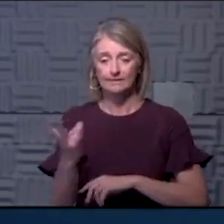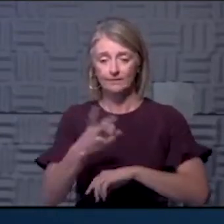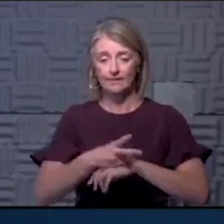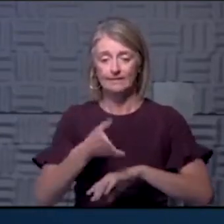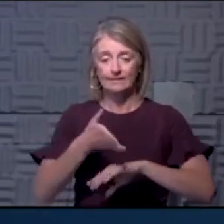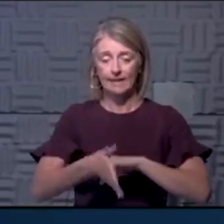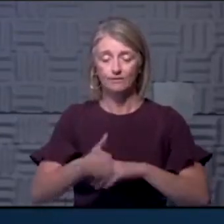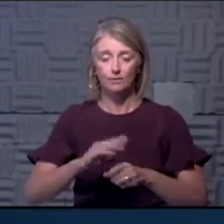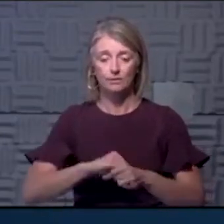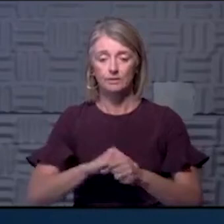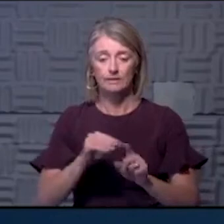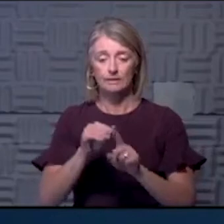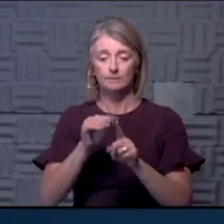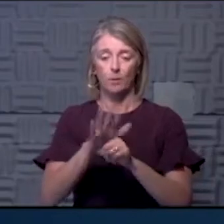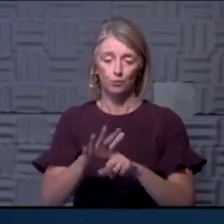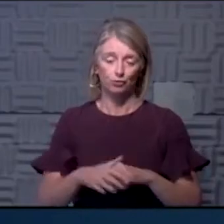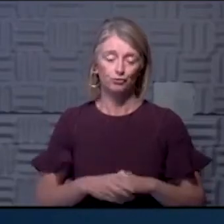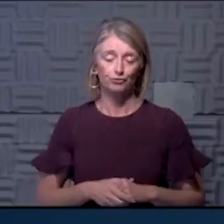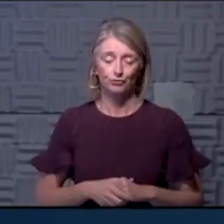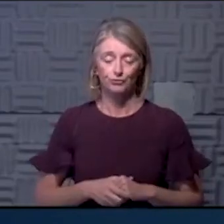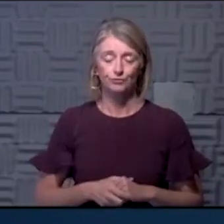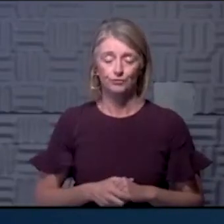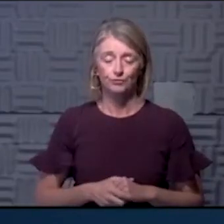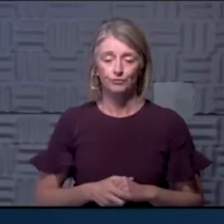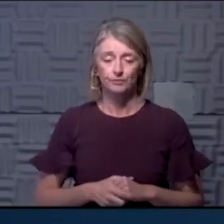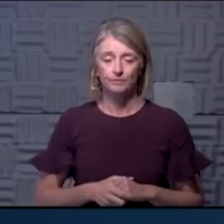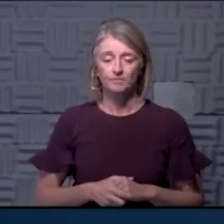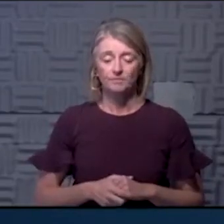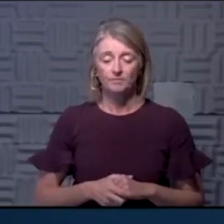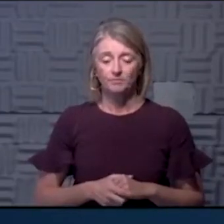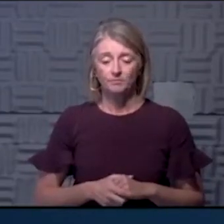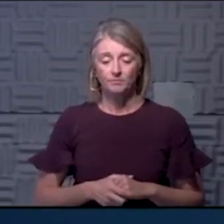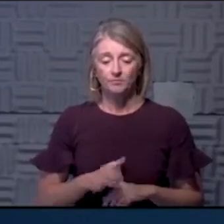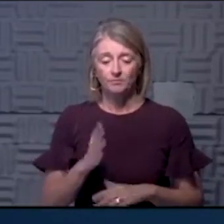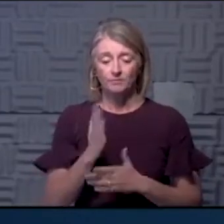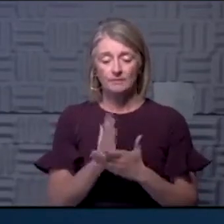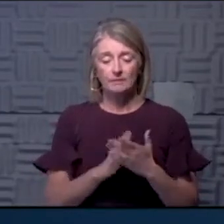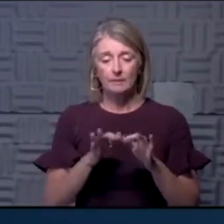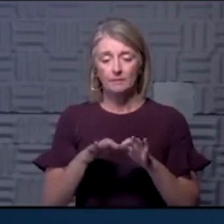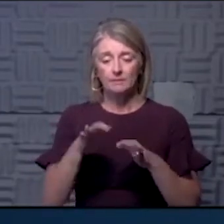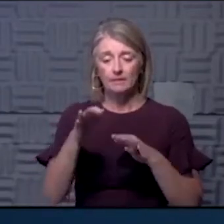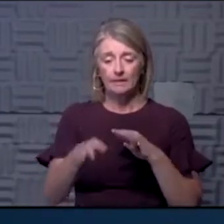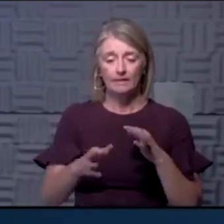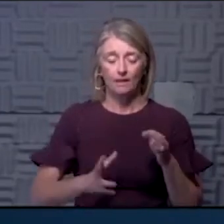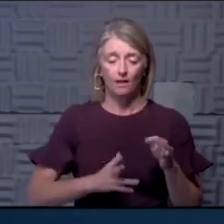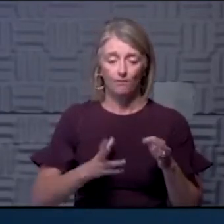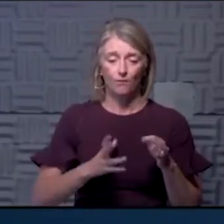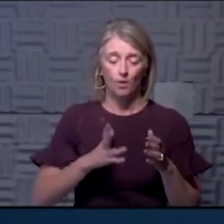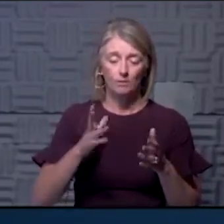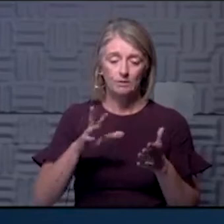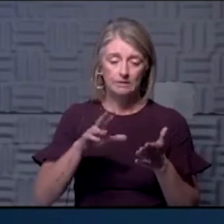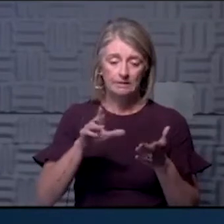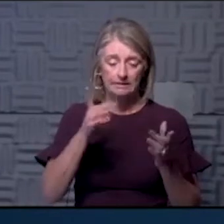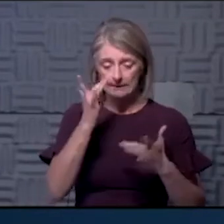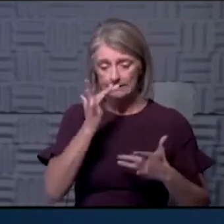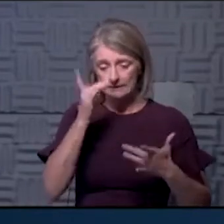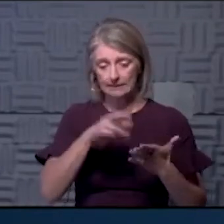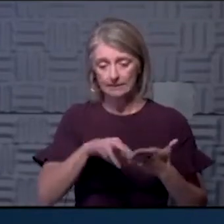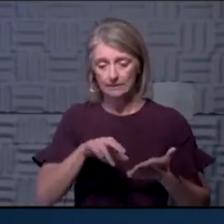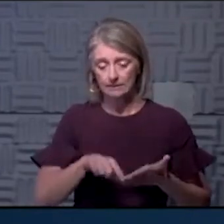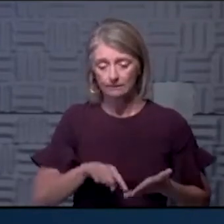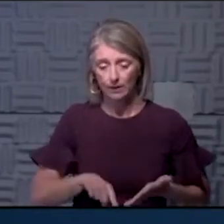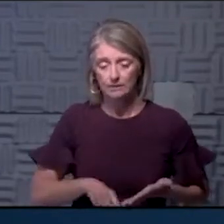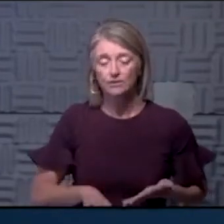their exposure. And so while at times we may have some delays in the formal disease investigation process, we've tried to